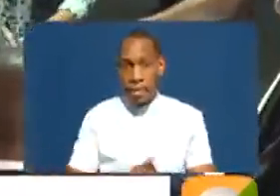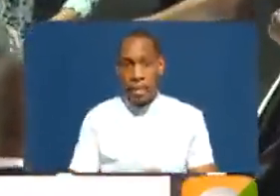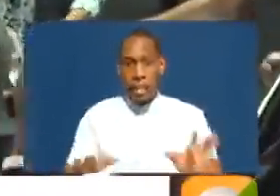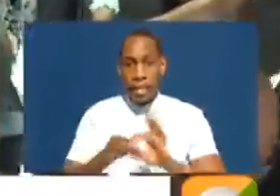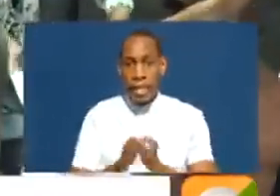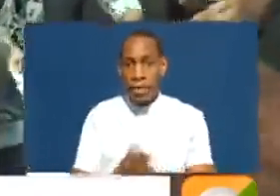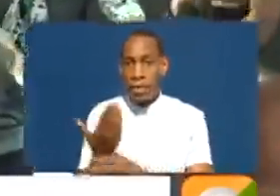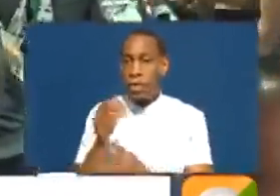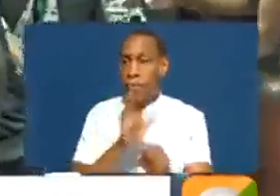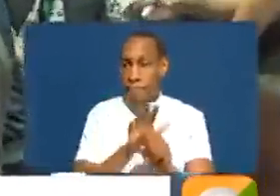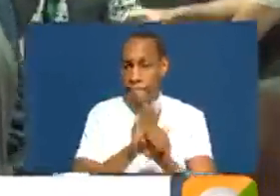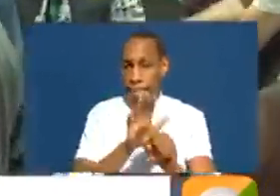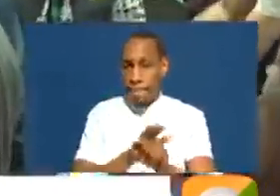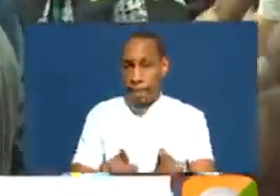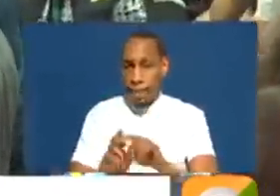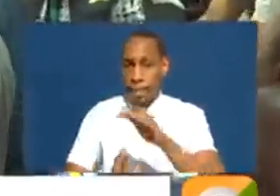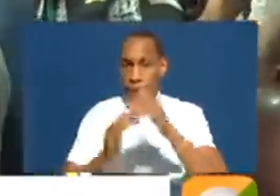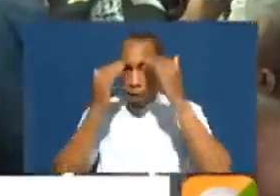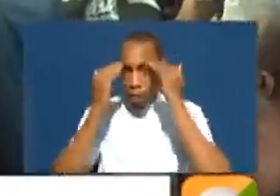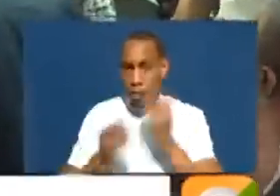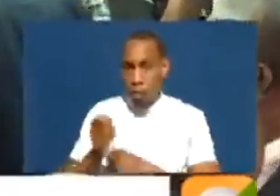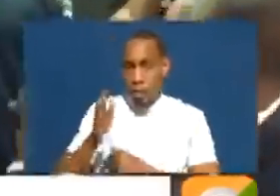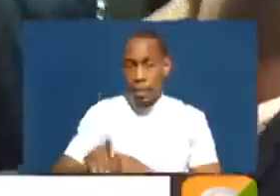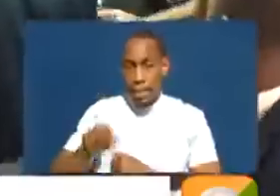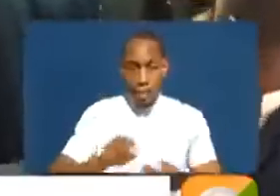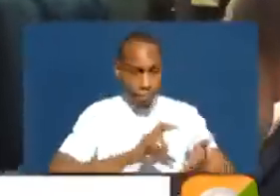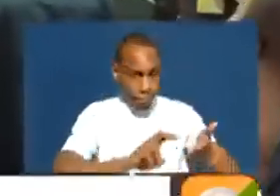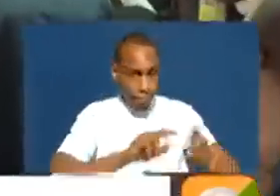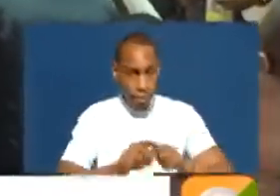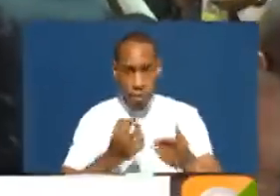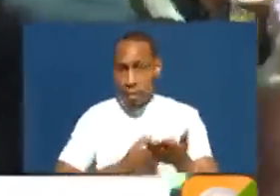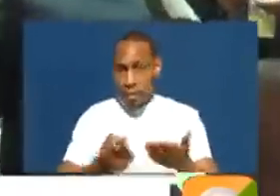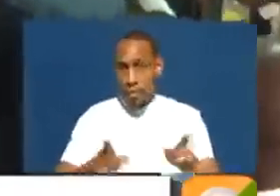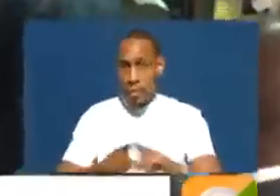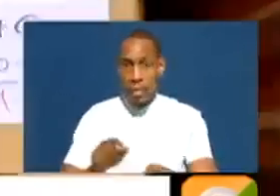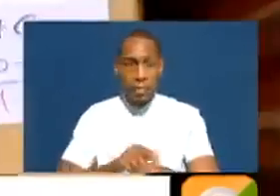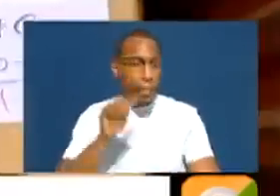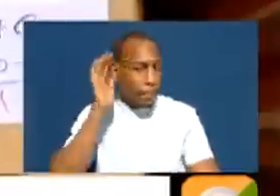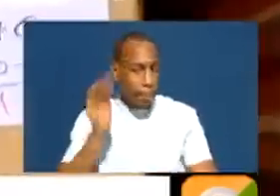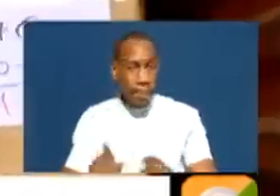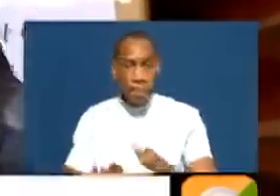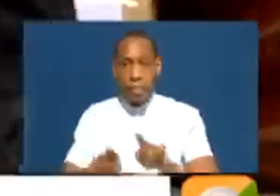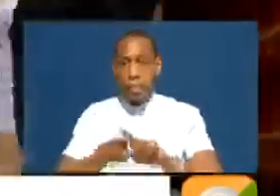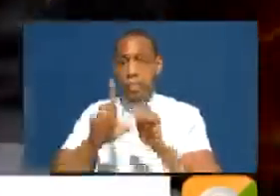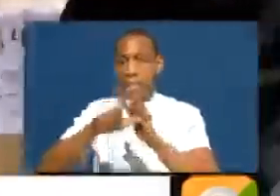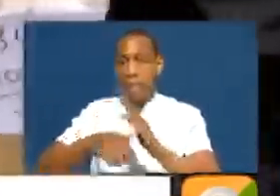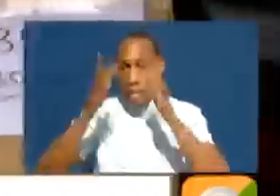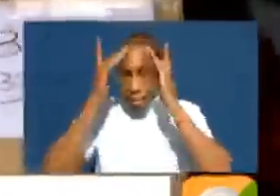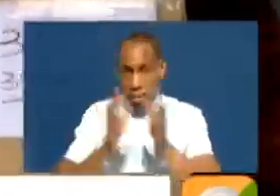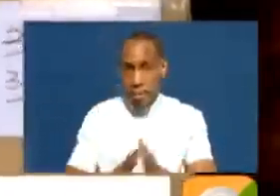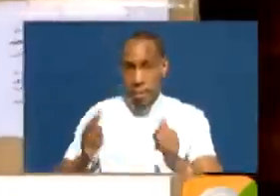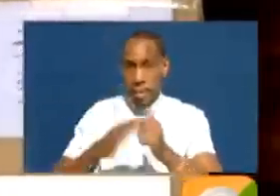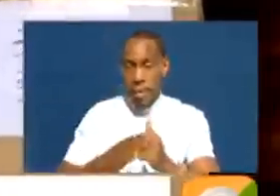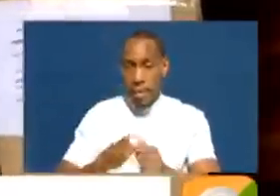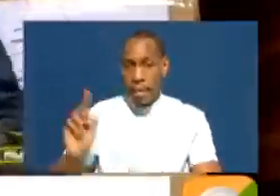the lots of document the Supreme Court judges will have to deal with this week as they hear and eventually determine the 9